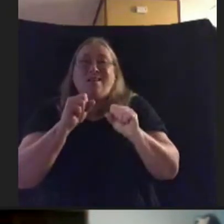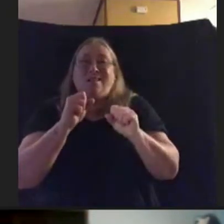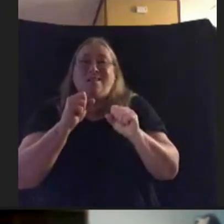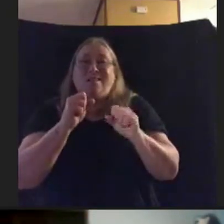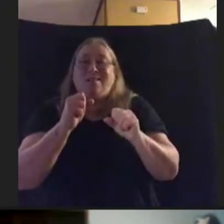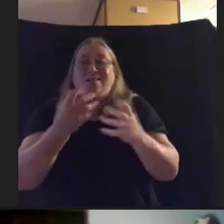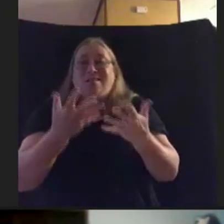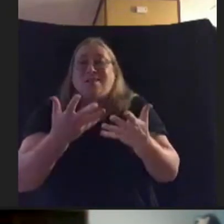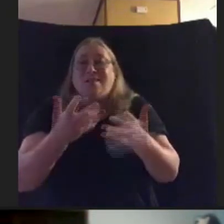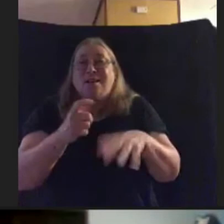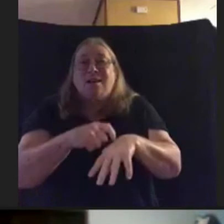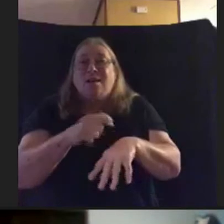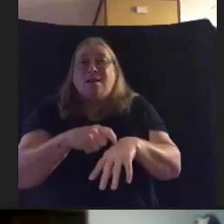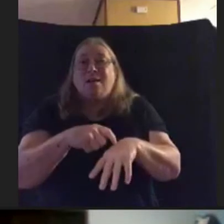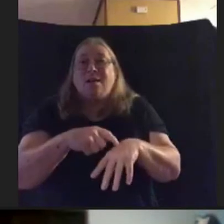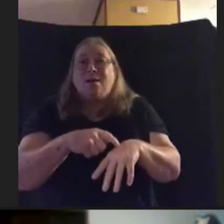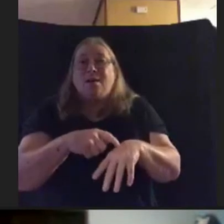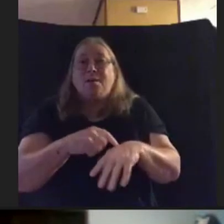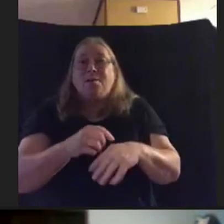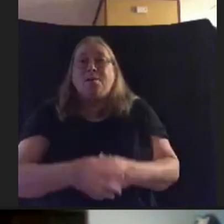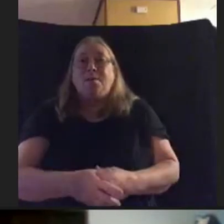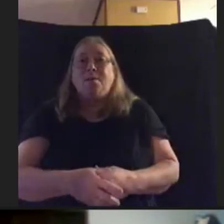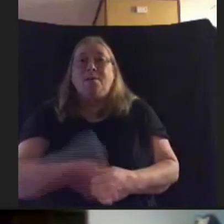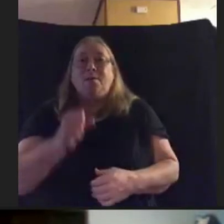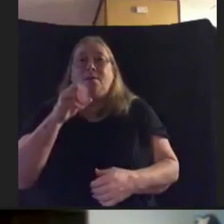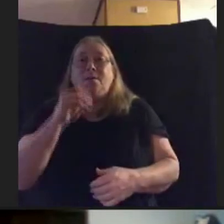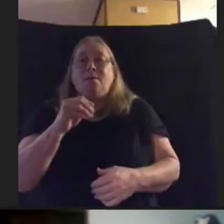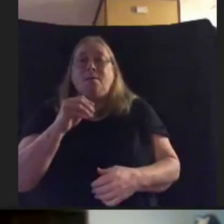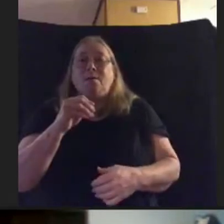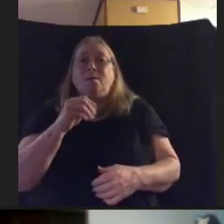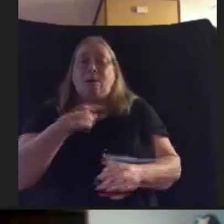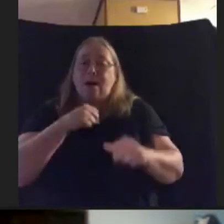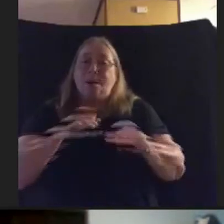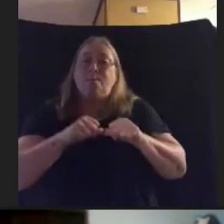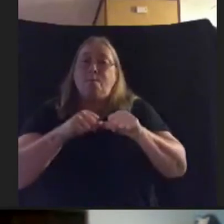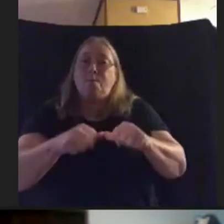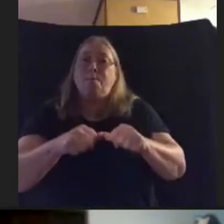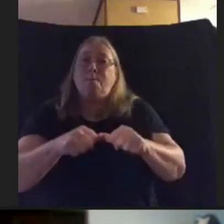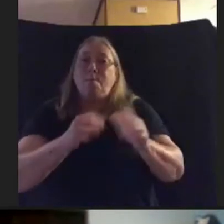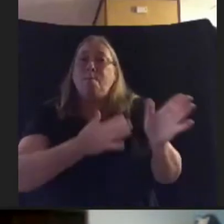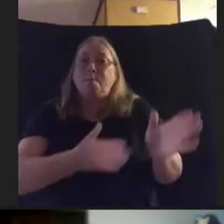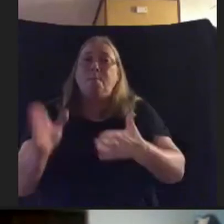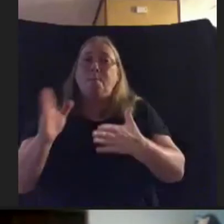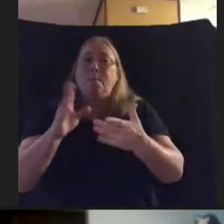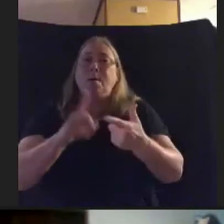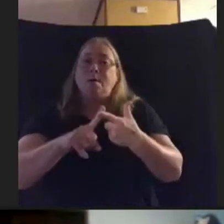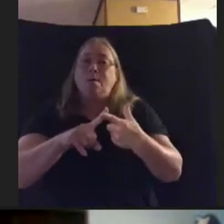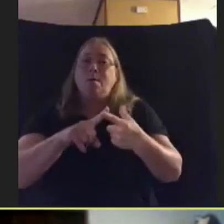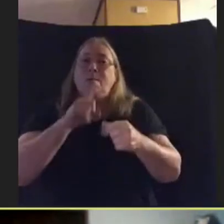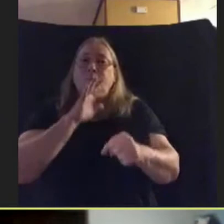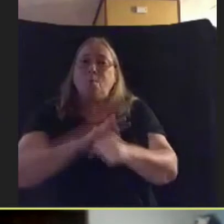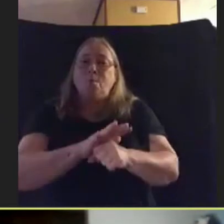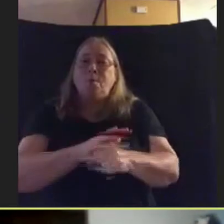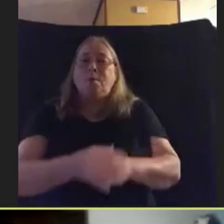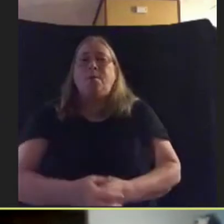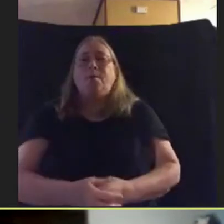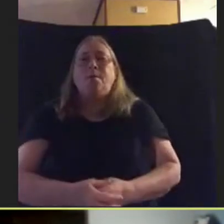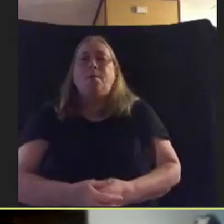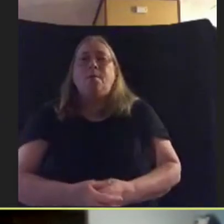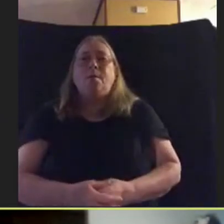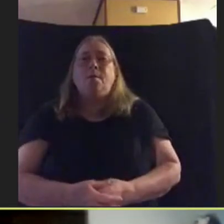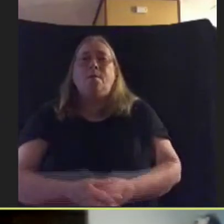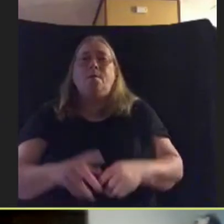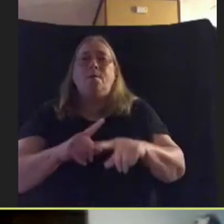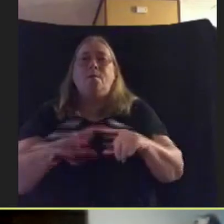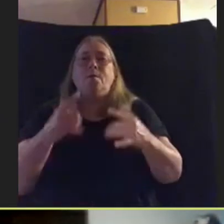group. So I'd say stay tuned. I'd hate to commit, but I don't see it within the immediate future. And I would add, Dr. Dobbs, that certainly